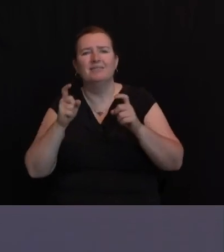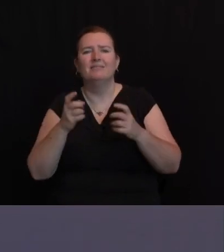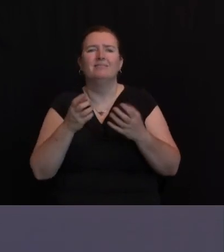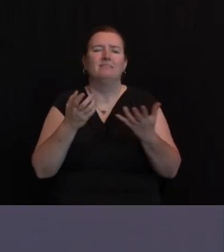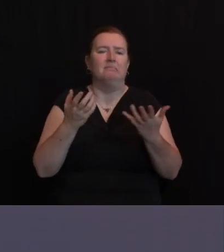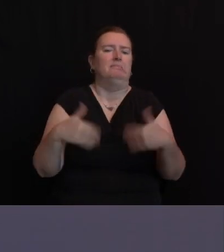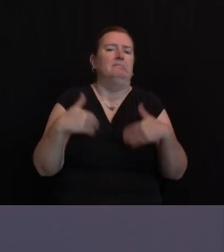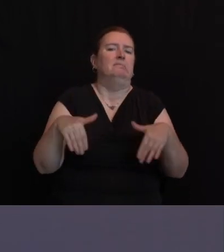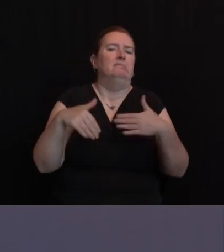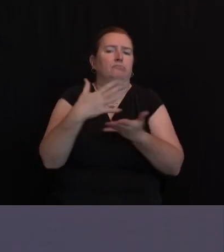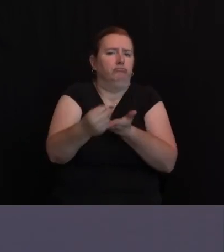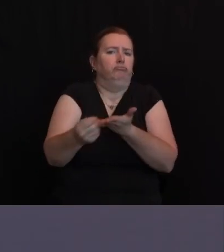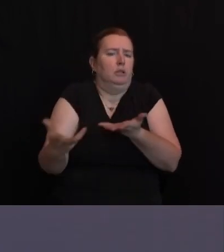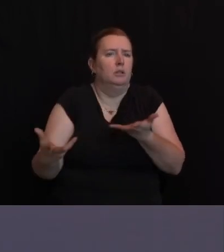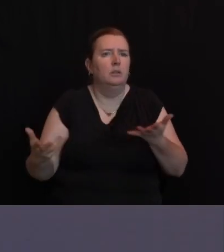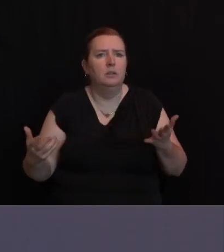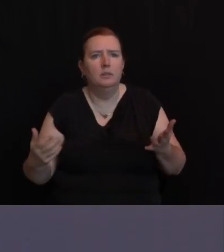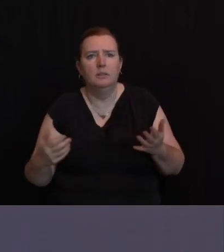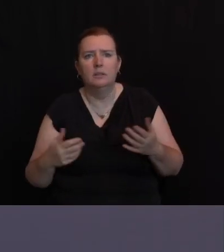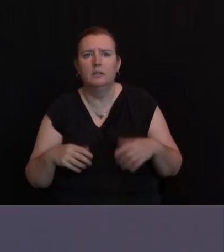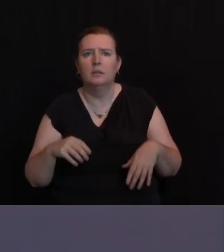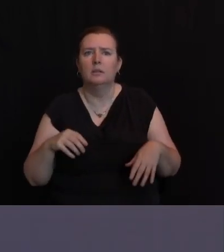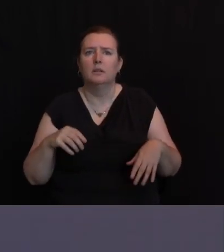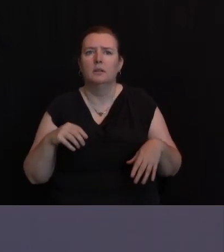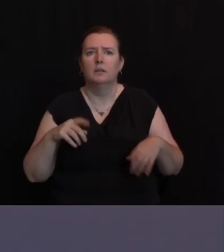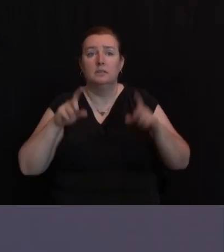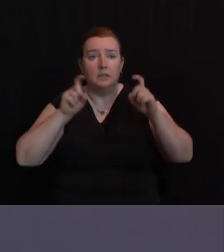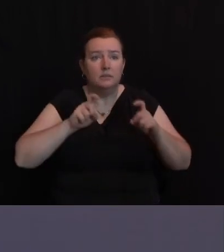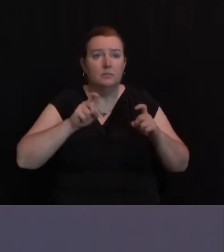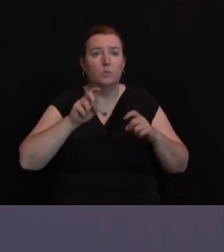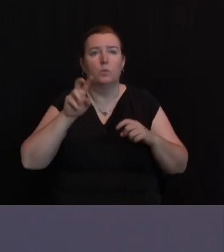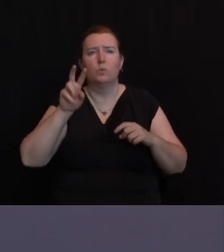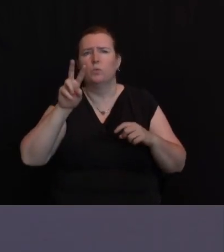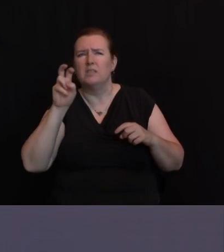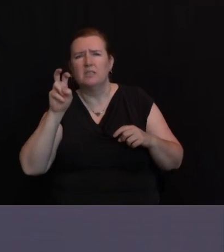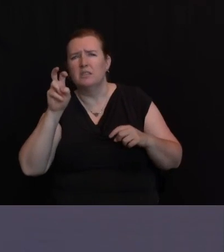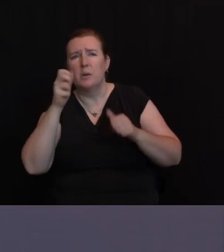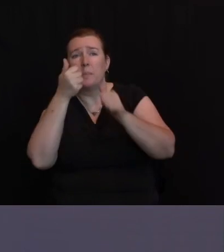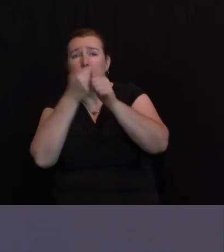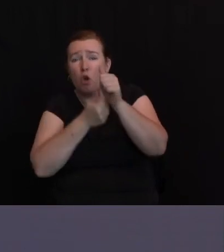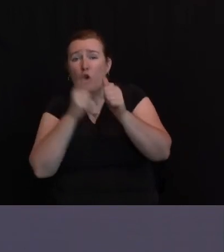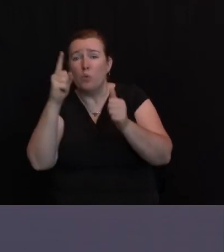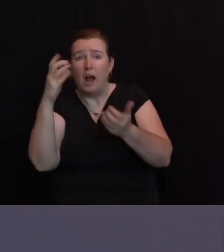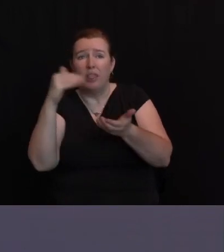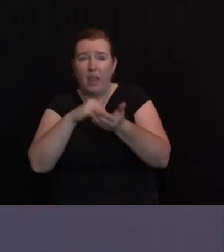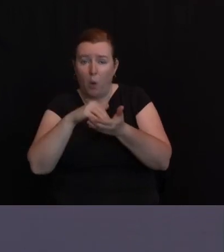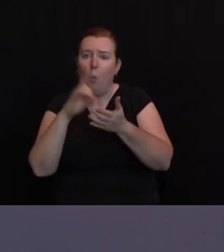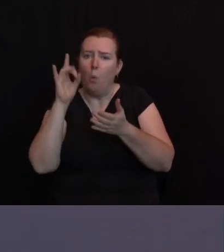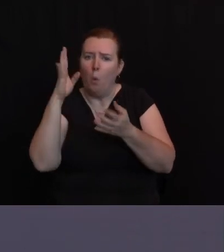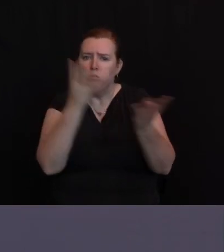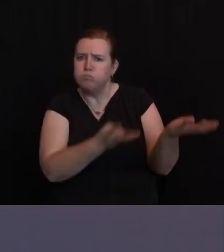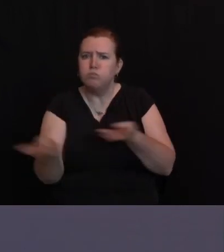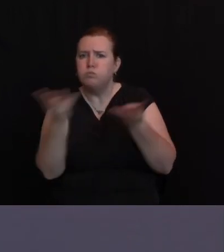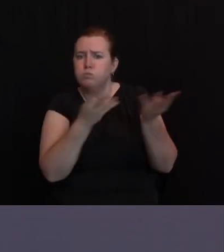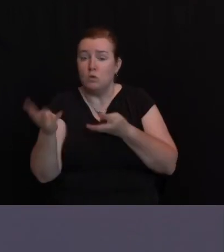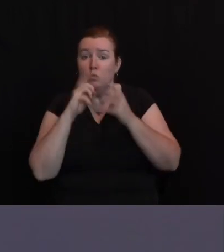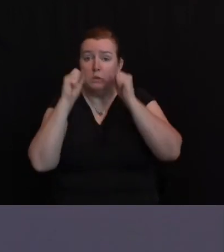states in America that can test at 200 something per capita. I'm not going to pick another state, but one of the states that's been raging over the past